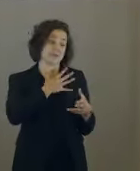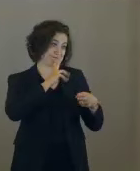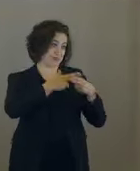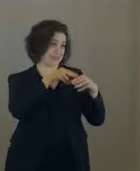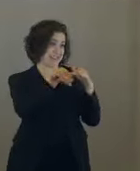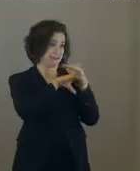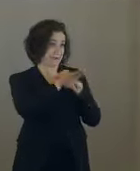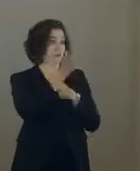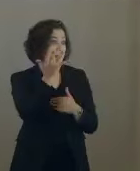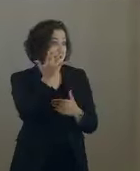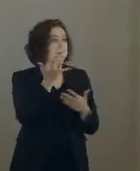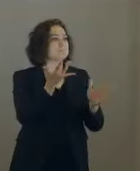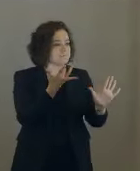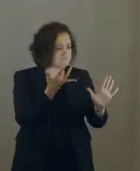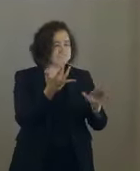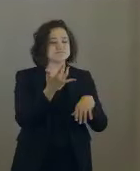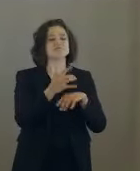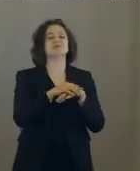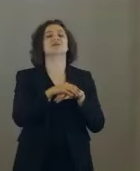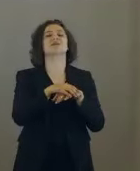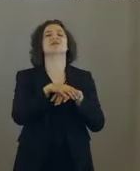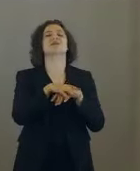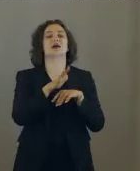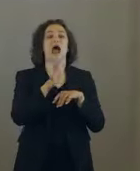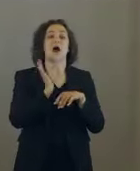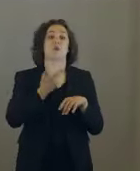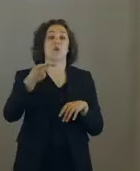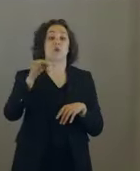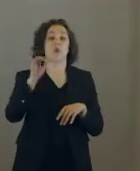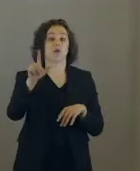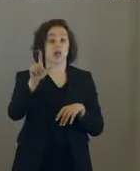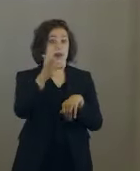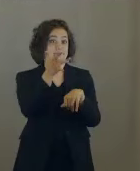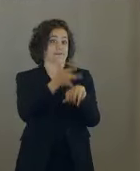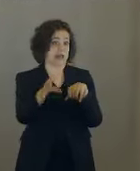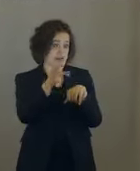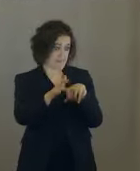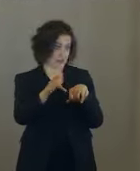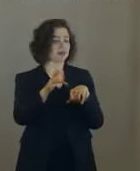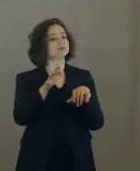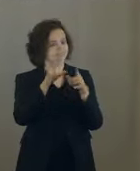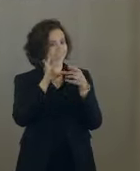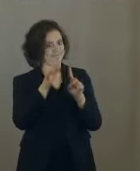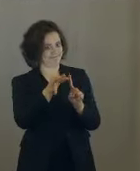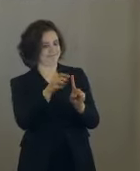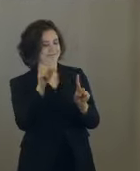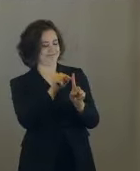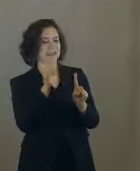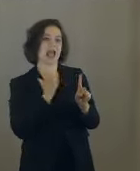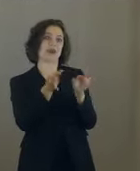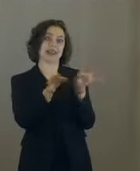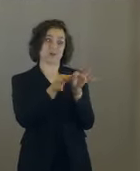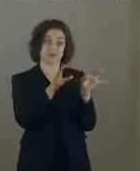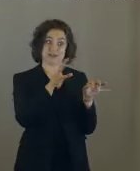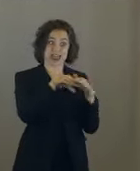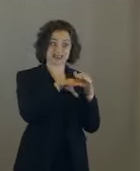be remiss to not also mention that our portal is available per our language access in